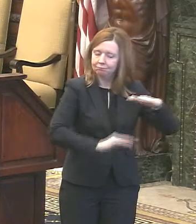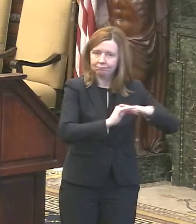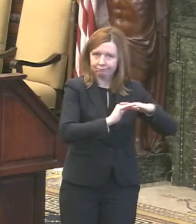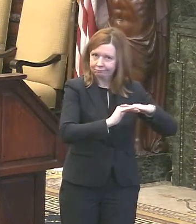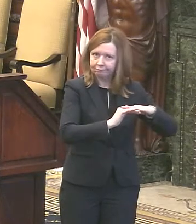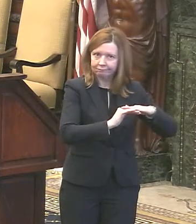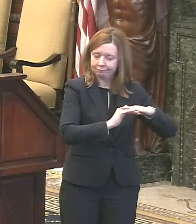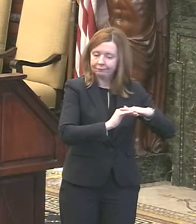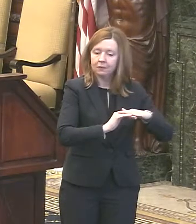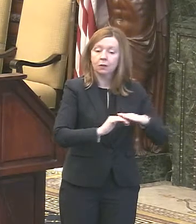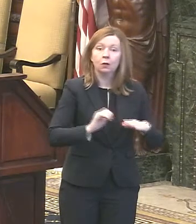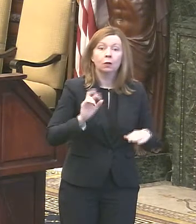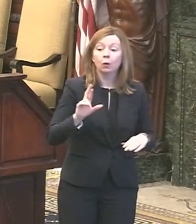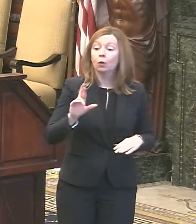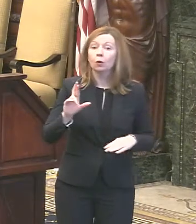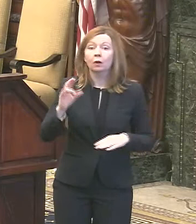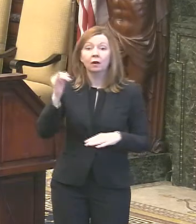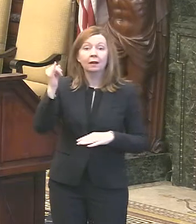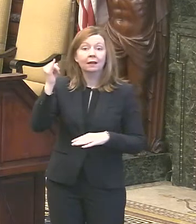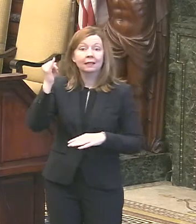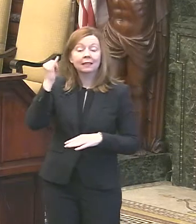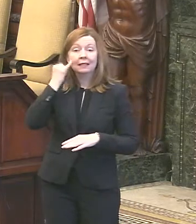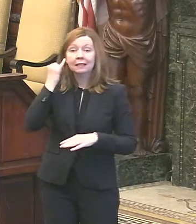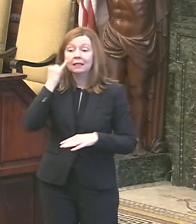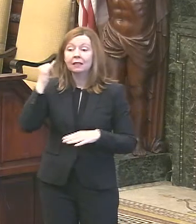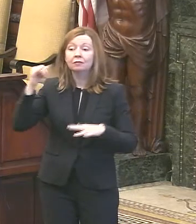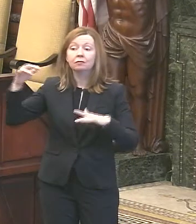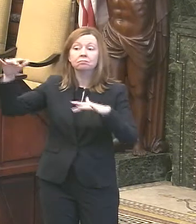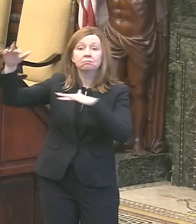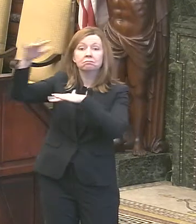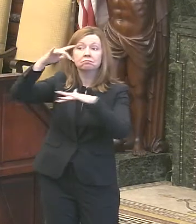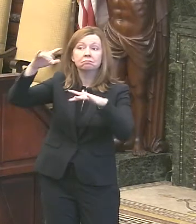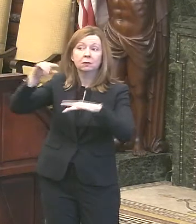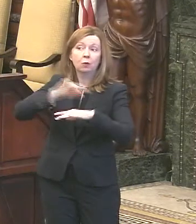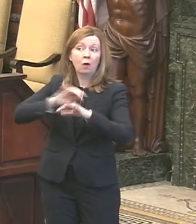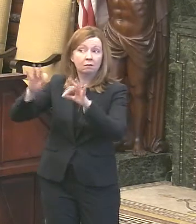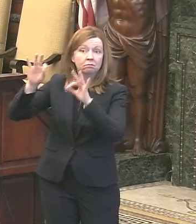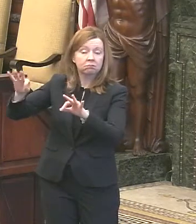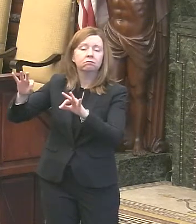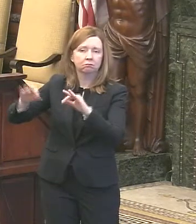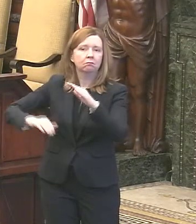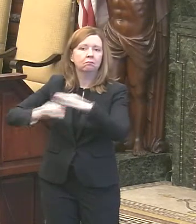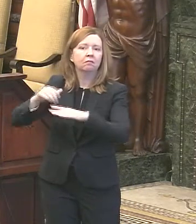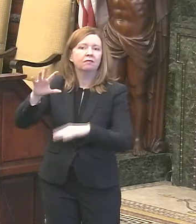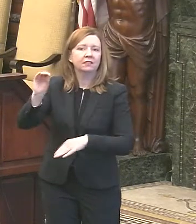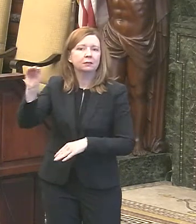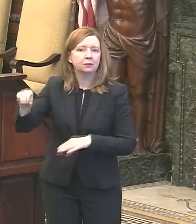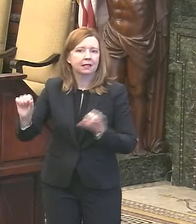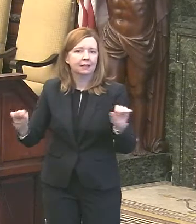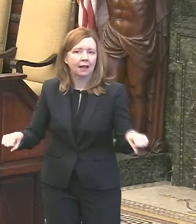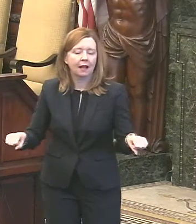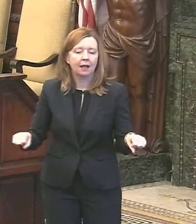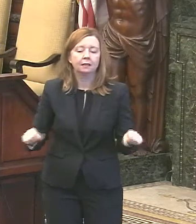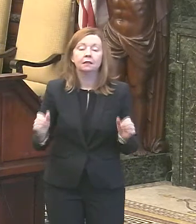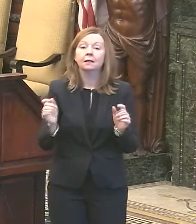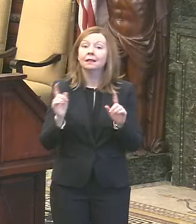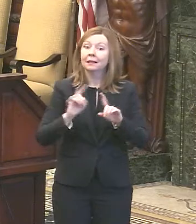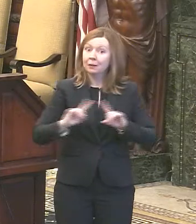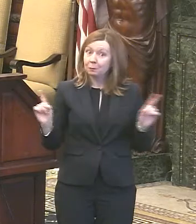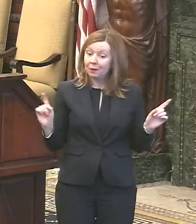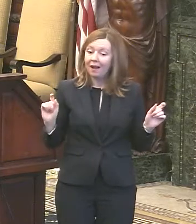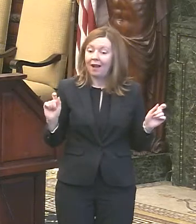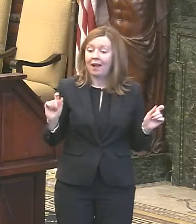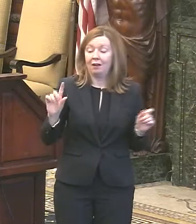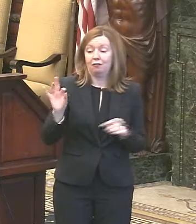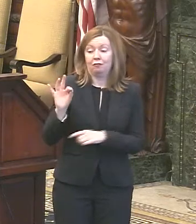occupancy or 50% maximum occupancy if they meet our enhanced ventilation standards. With the change on May 7th, that'll